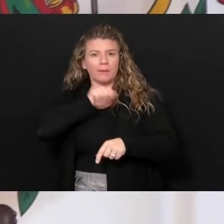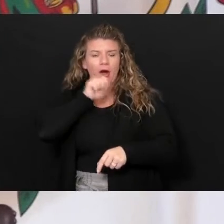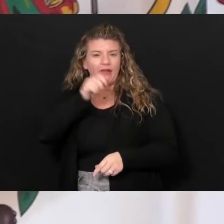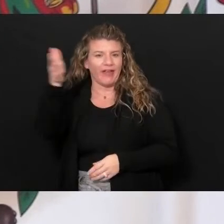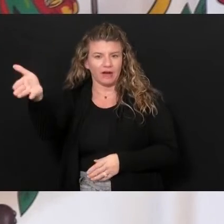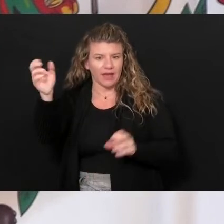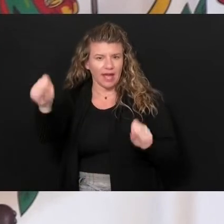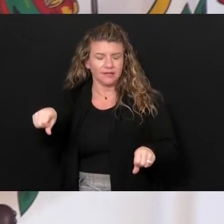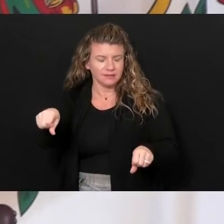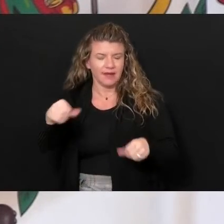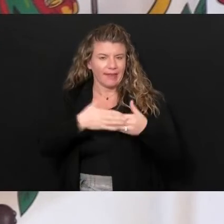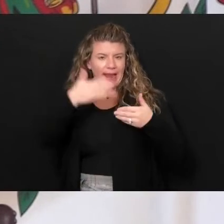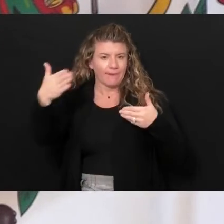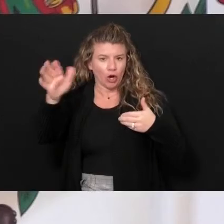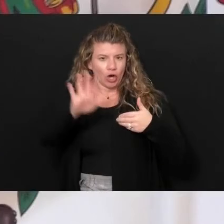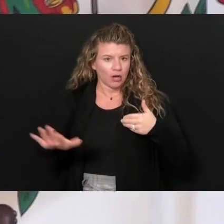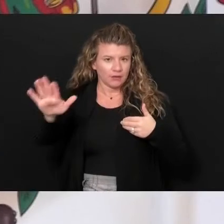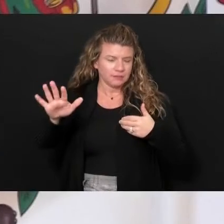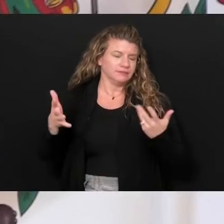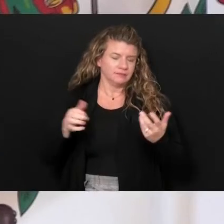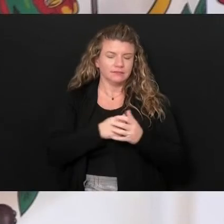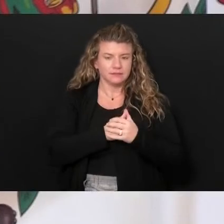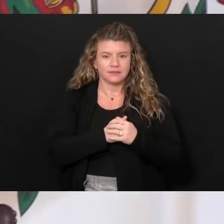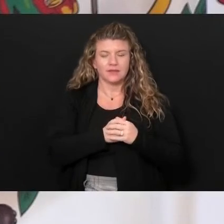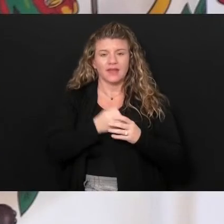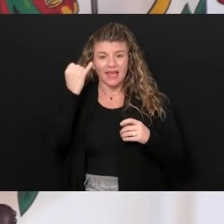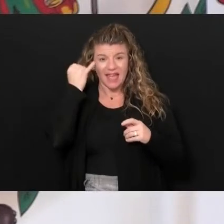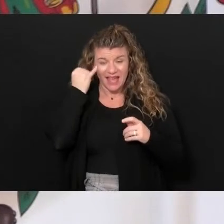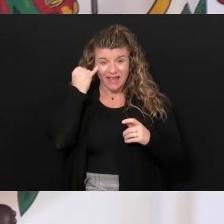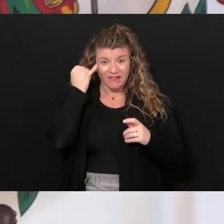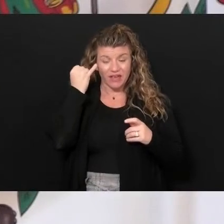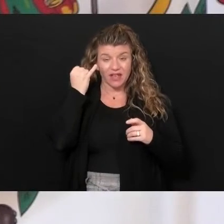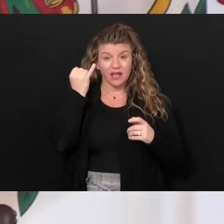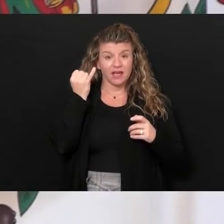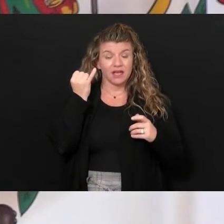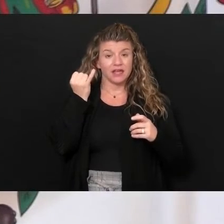a bar in a neighboring county. There's